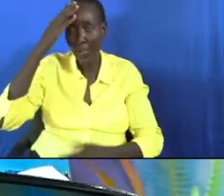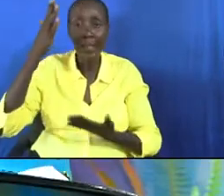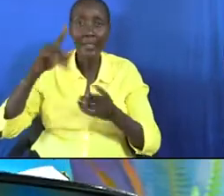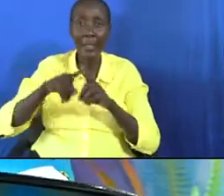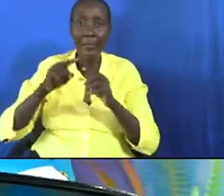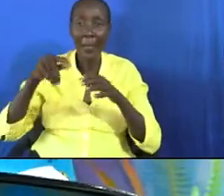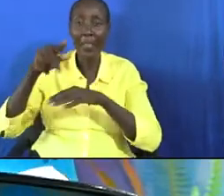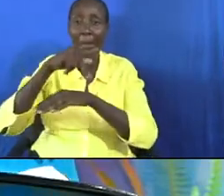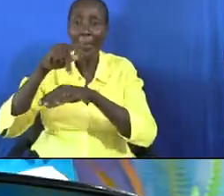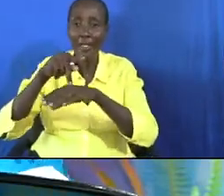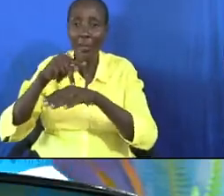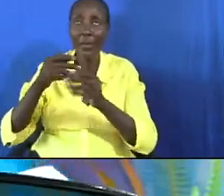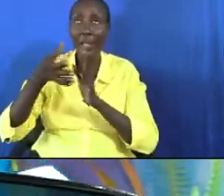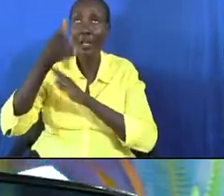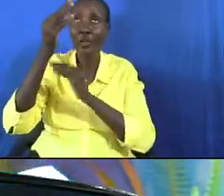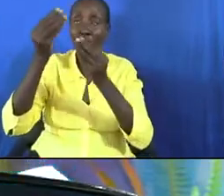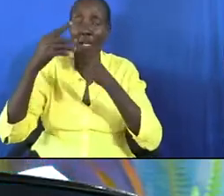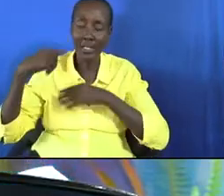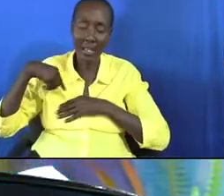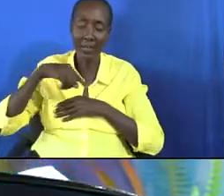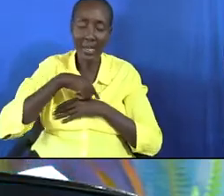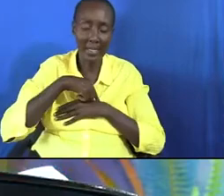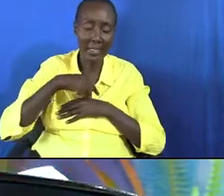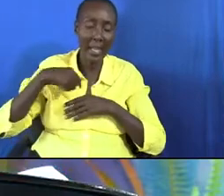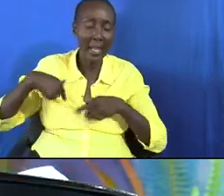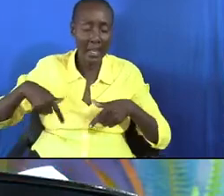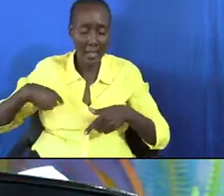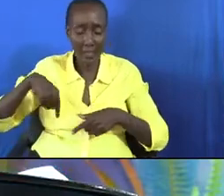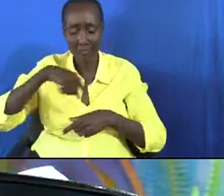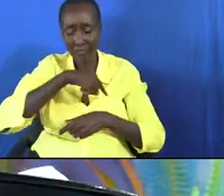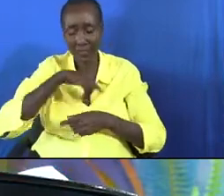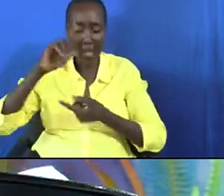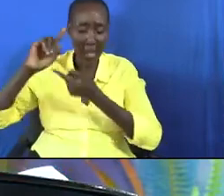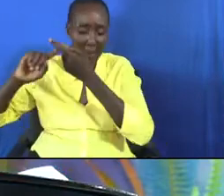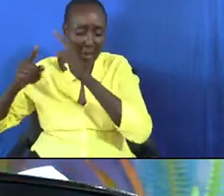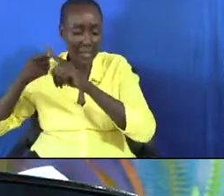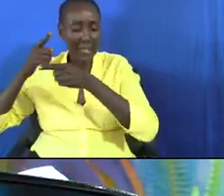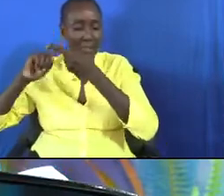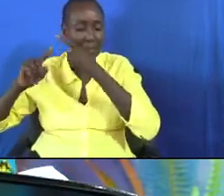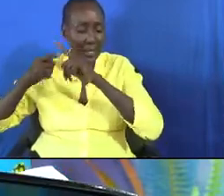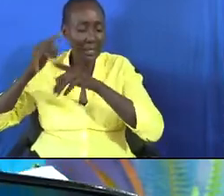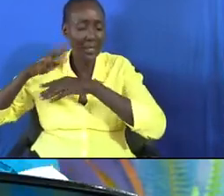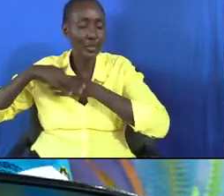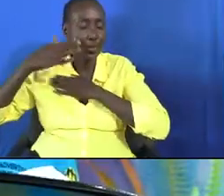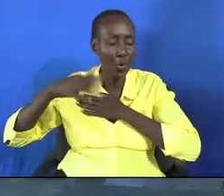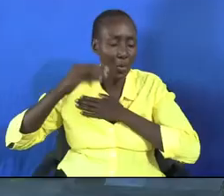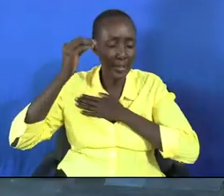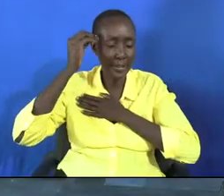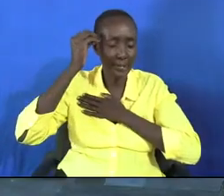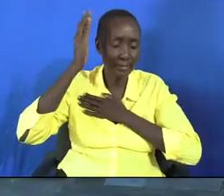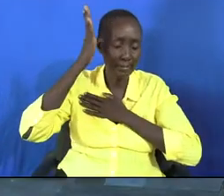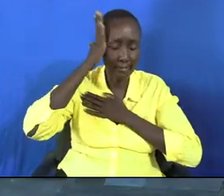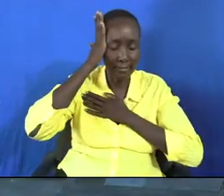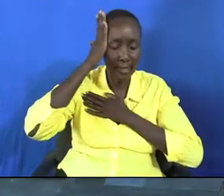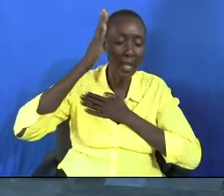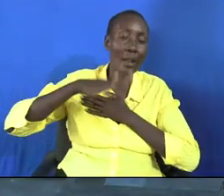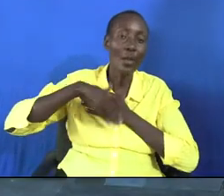principles that God has laid down for us. Let us meditate them on them on a daily basis. Let us meditate. And the more